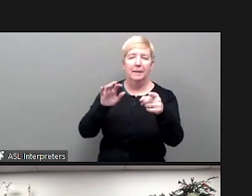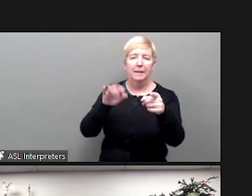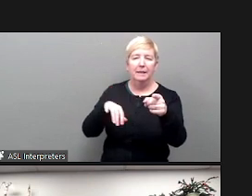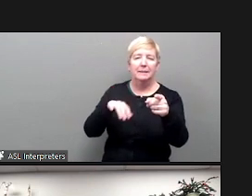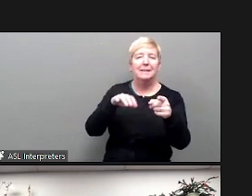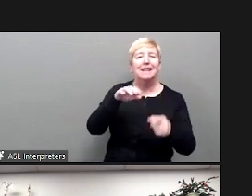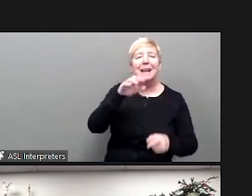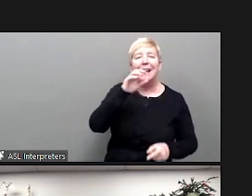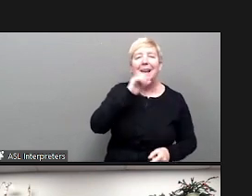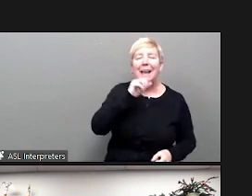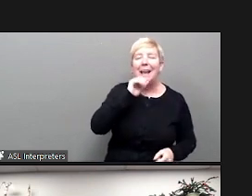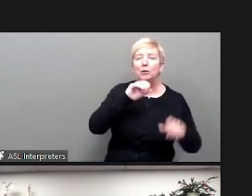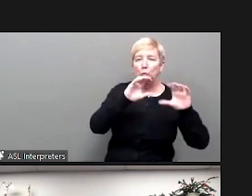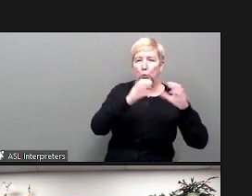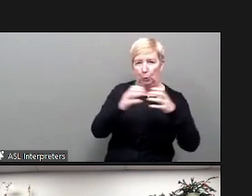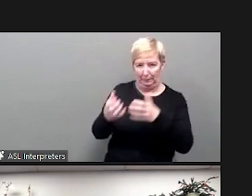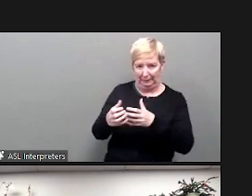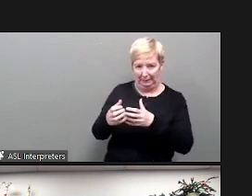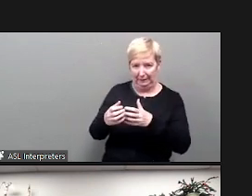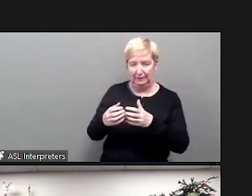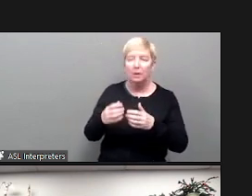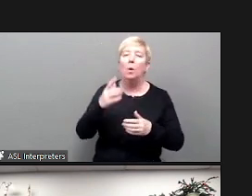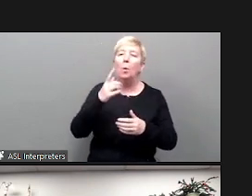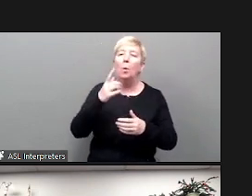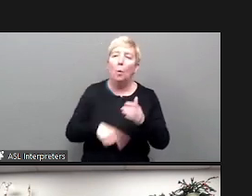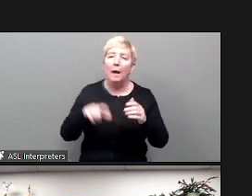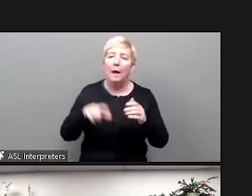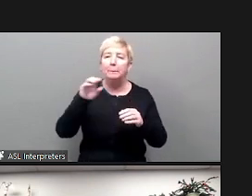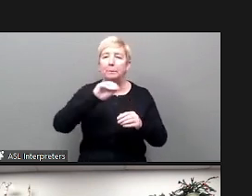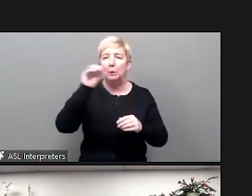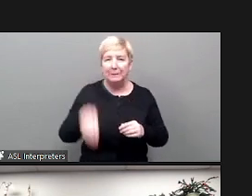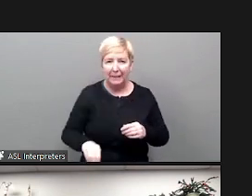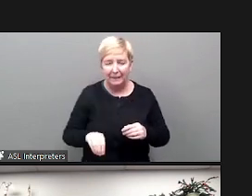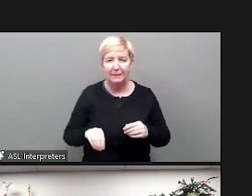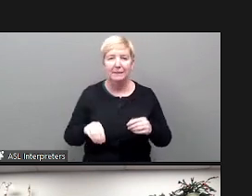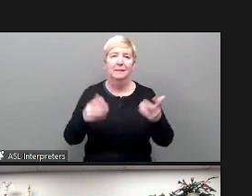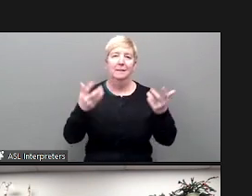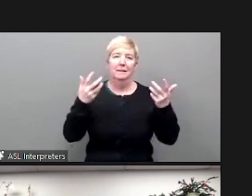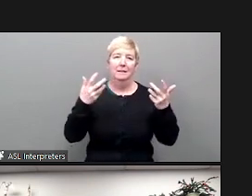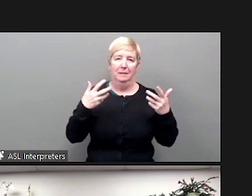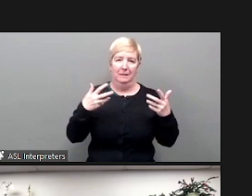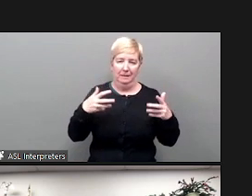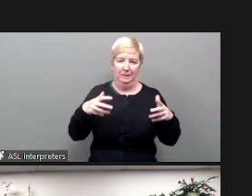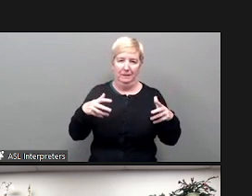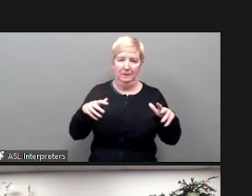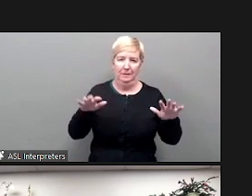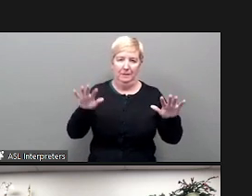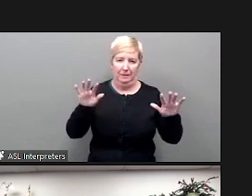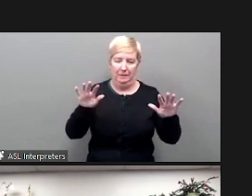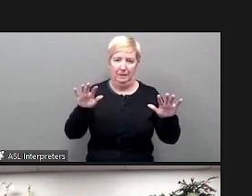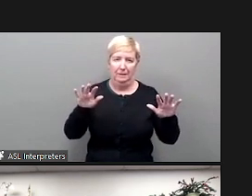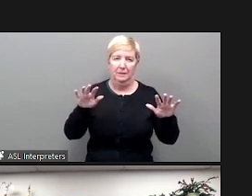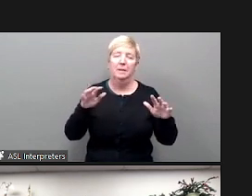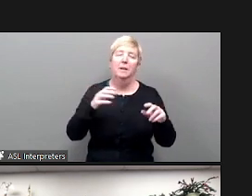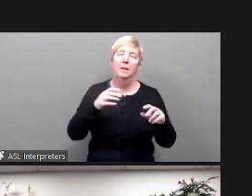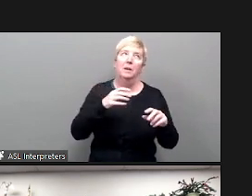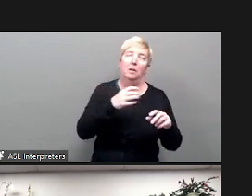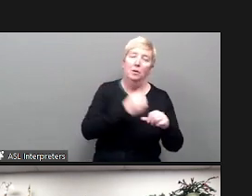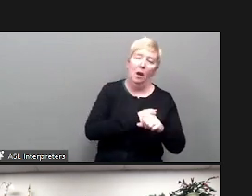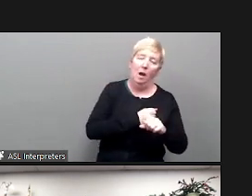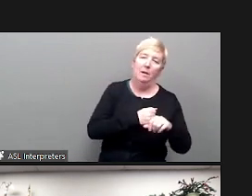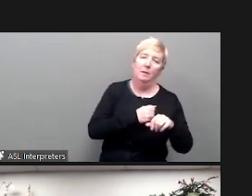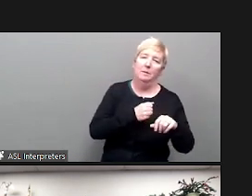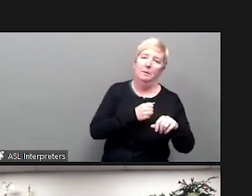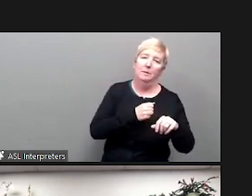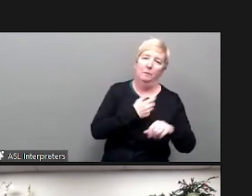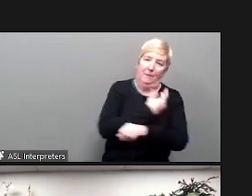their doses, how much of the percent of the population receiving vaccine, at least one dose, and